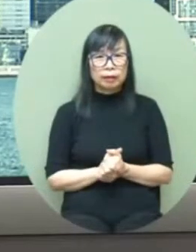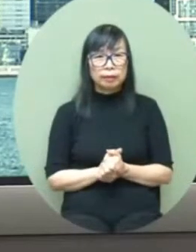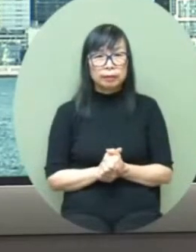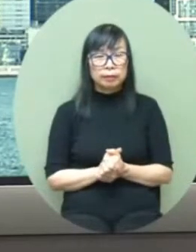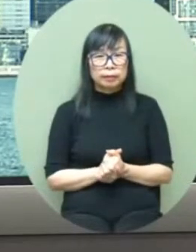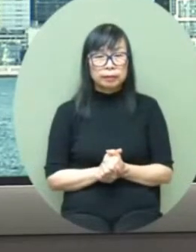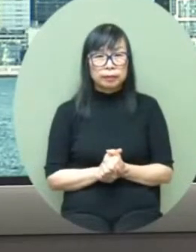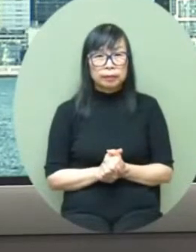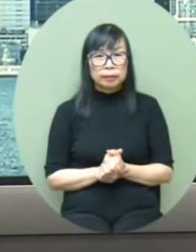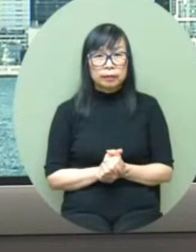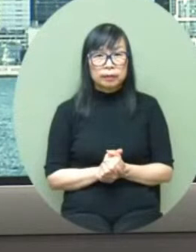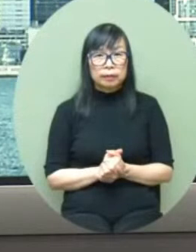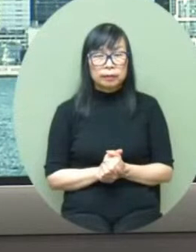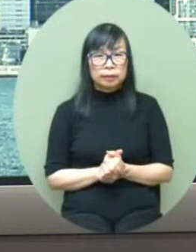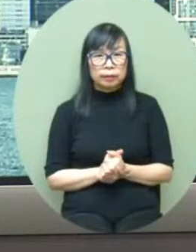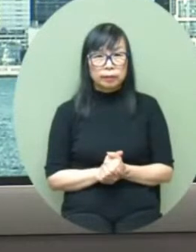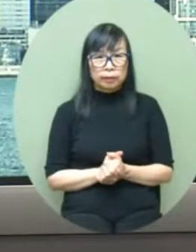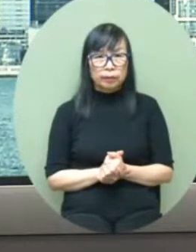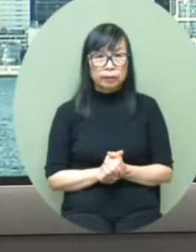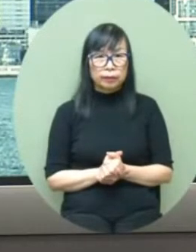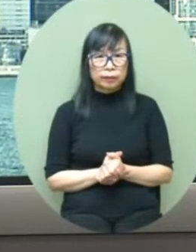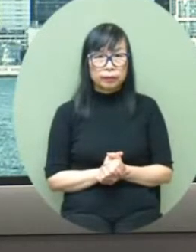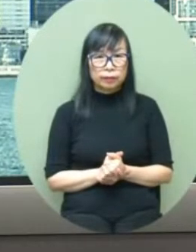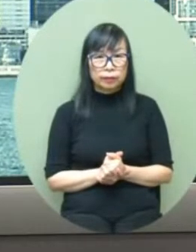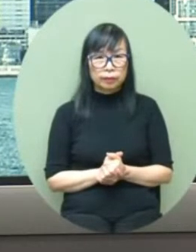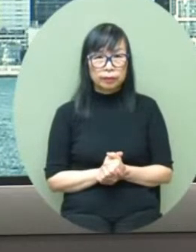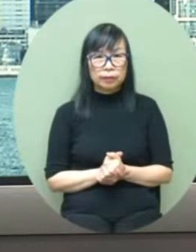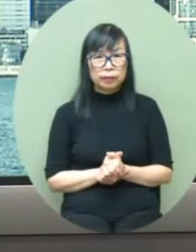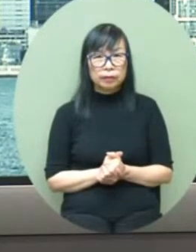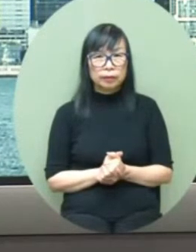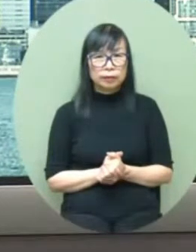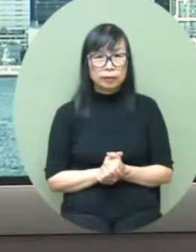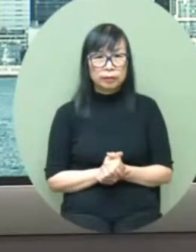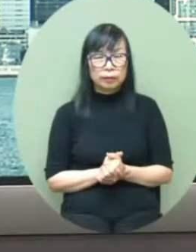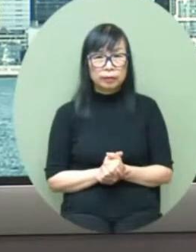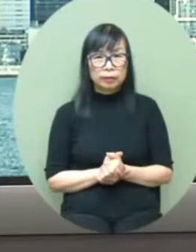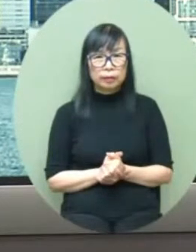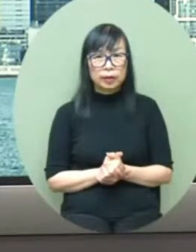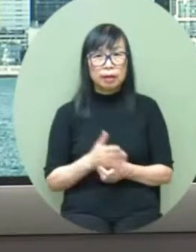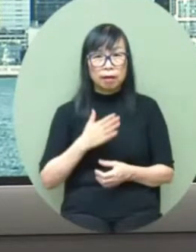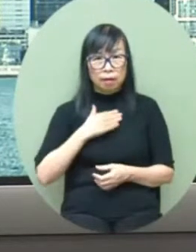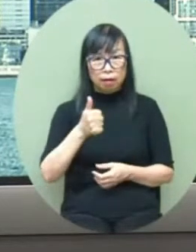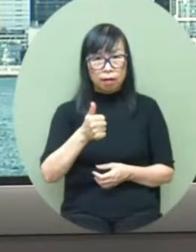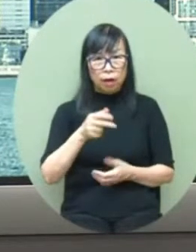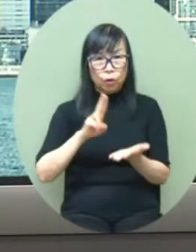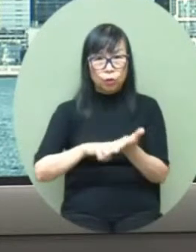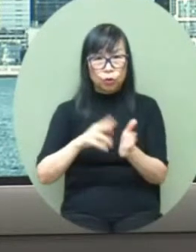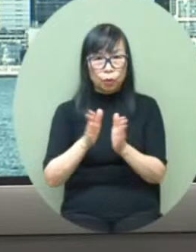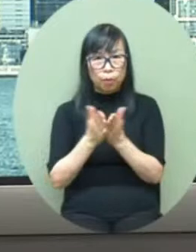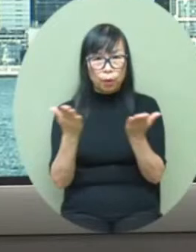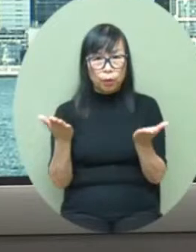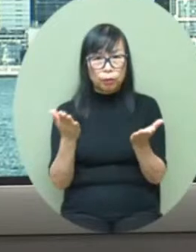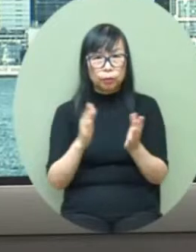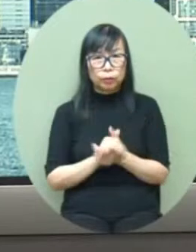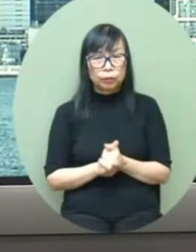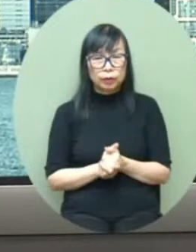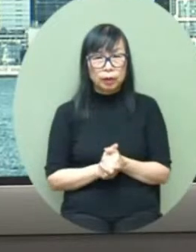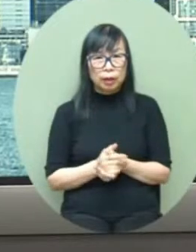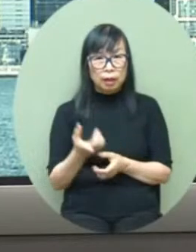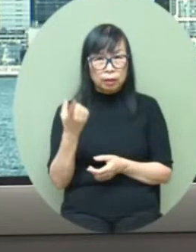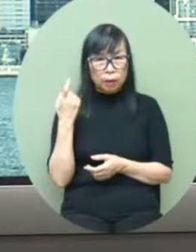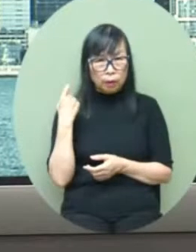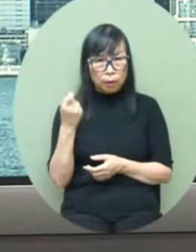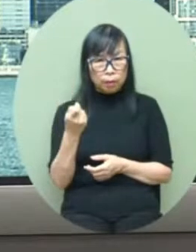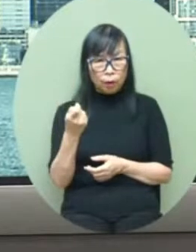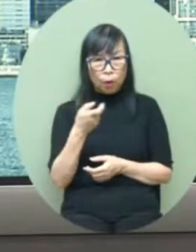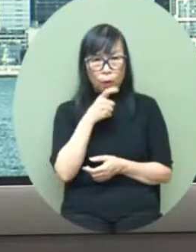leave it to them. Next question on the left, the lady over there. Good morning, Chief Executive. I'm